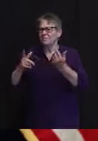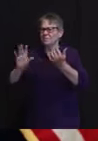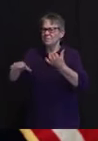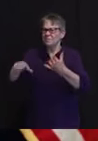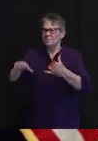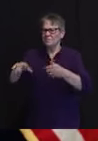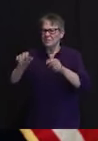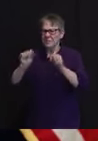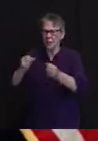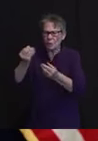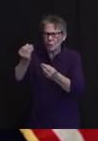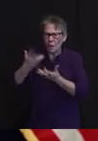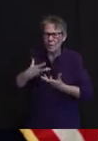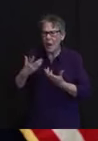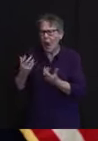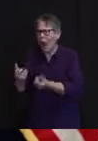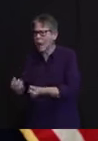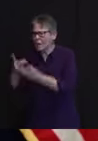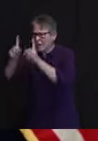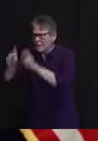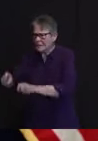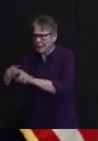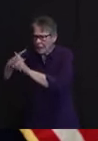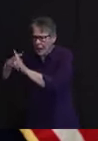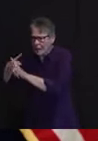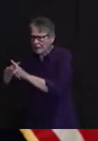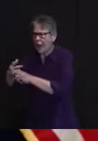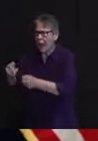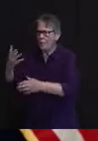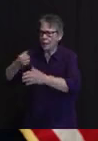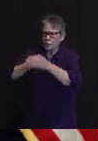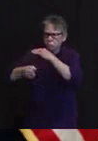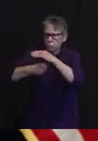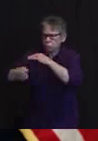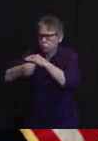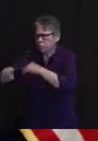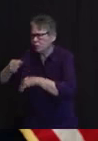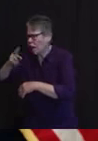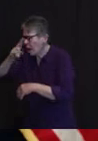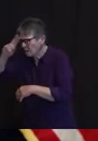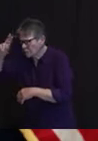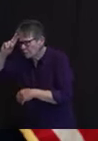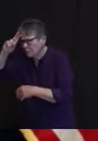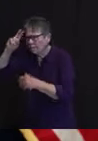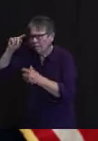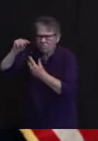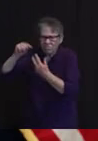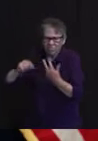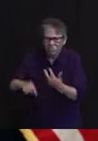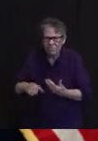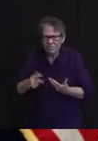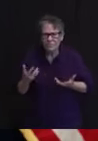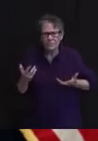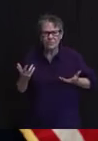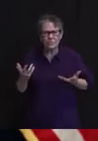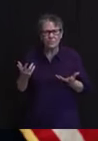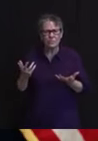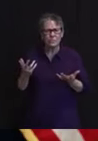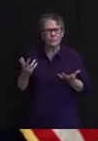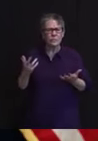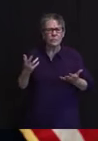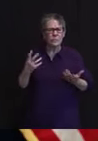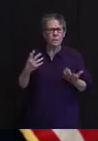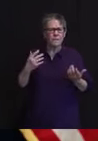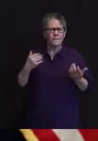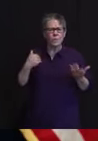We have it broken down perhaps by hospital, and we do have it broken down by long-term care.